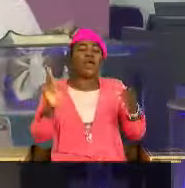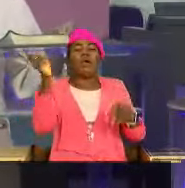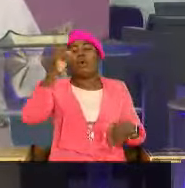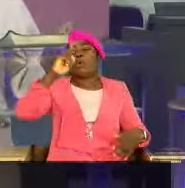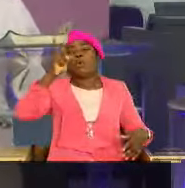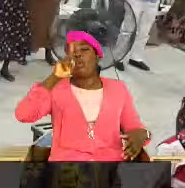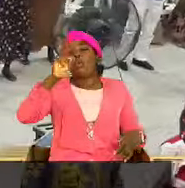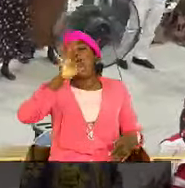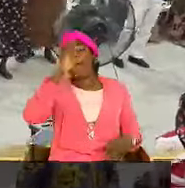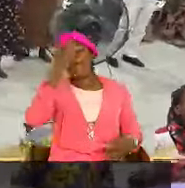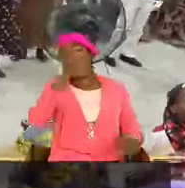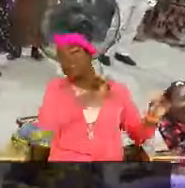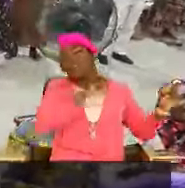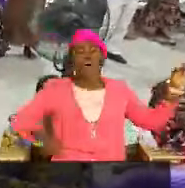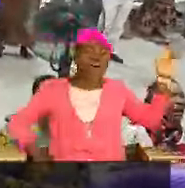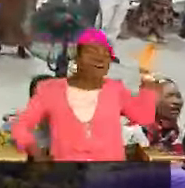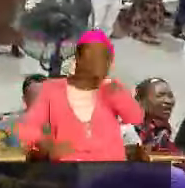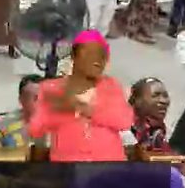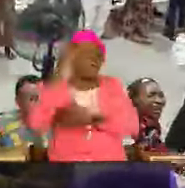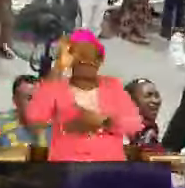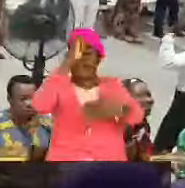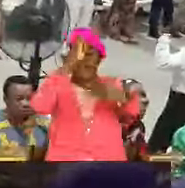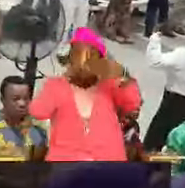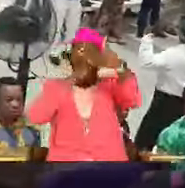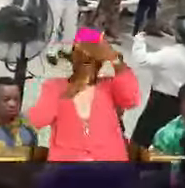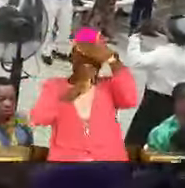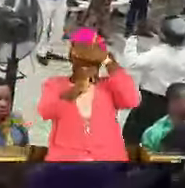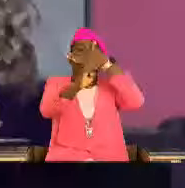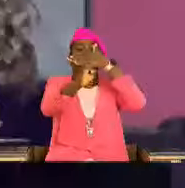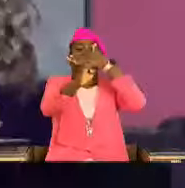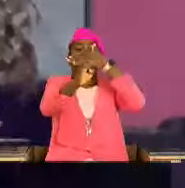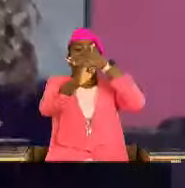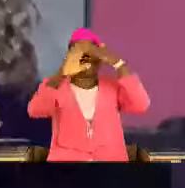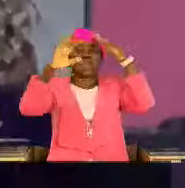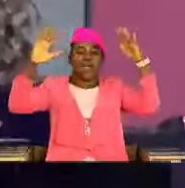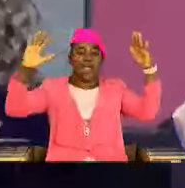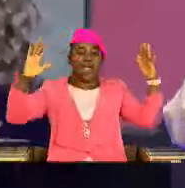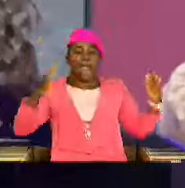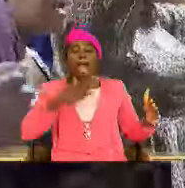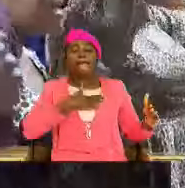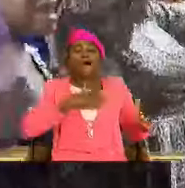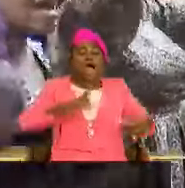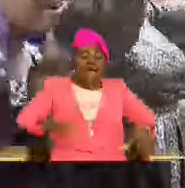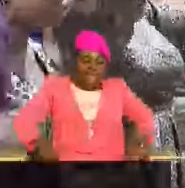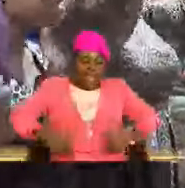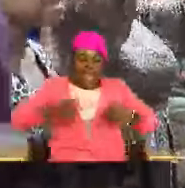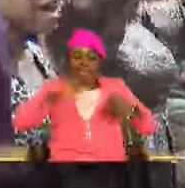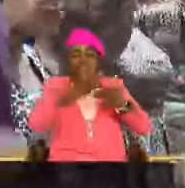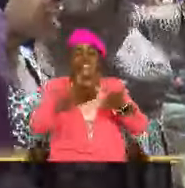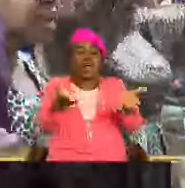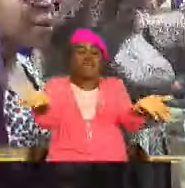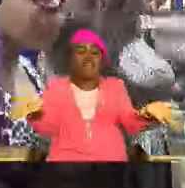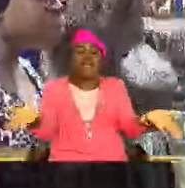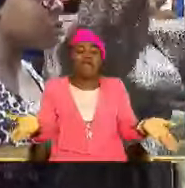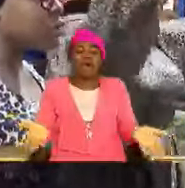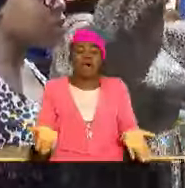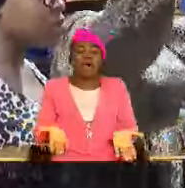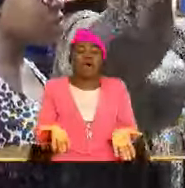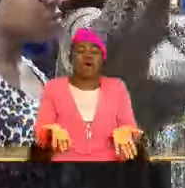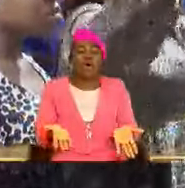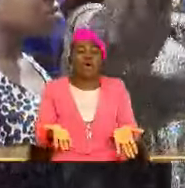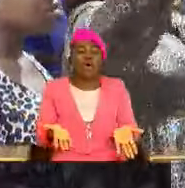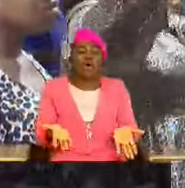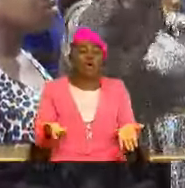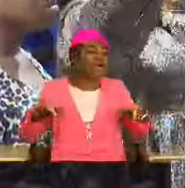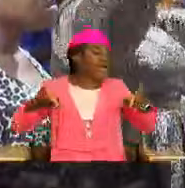God of Elijah my life is available let